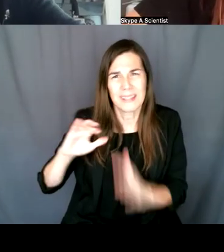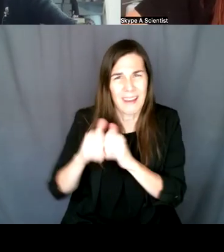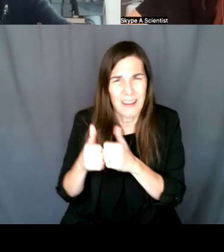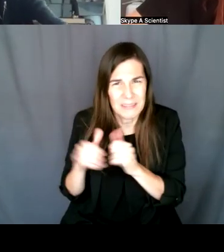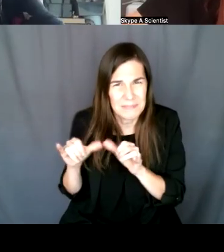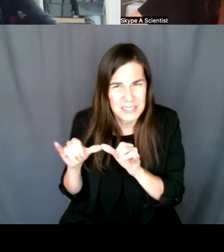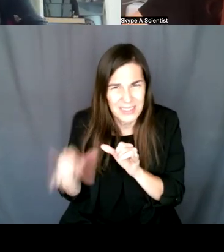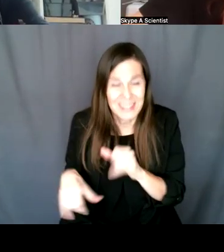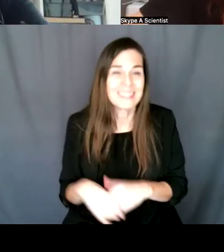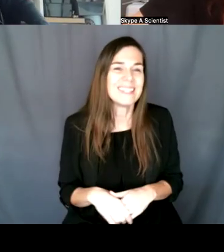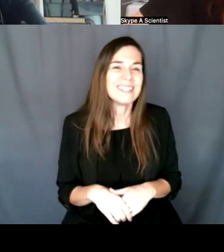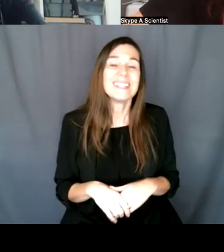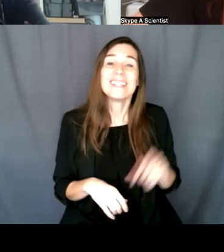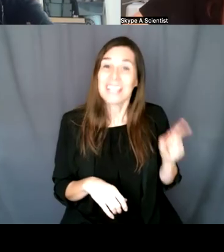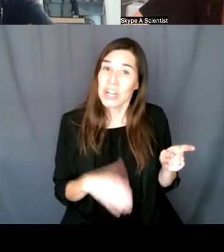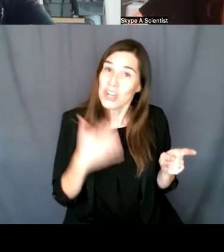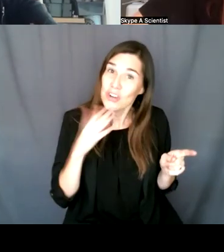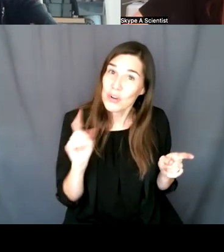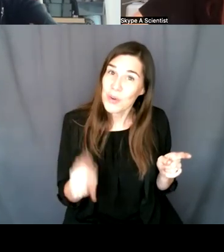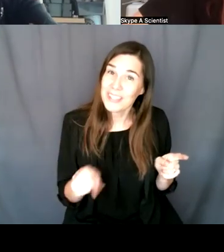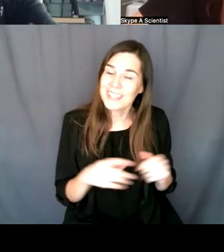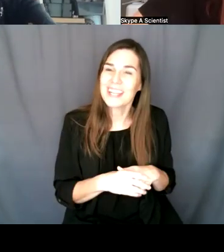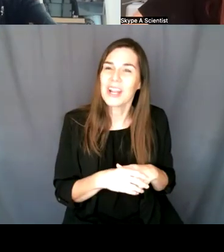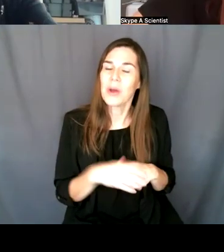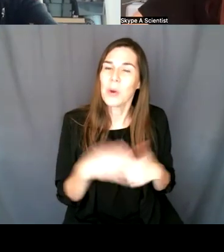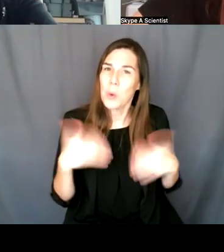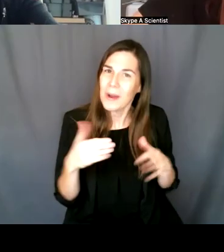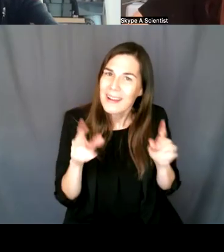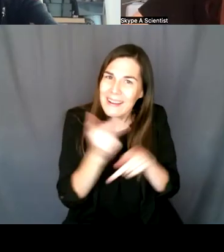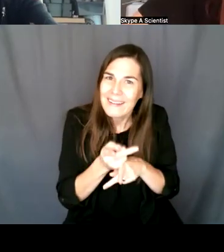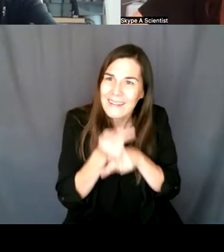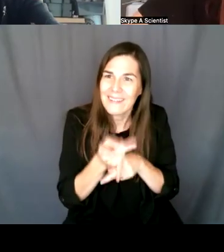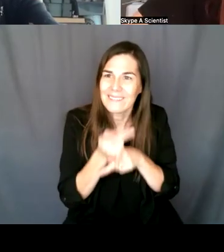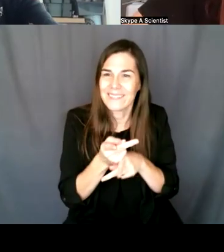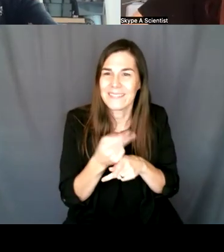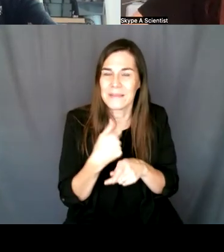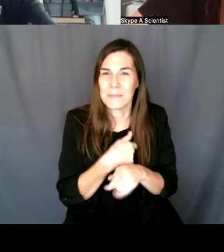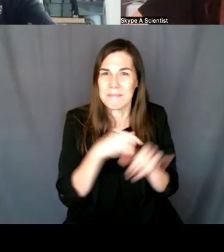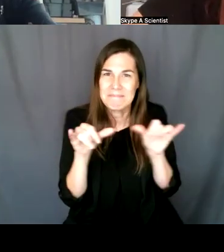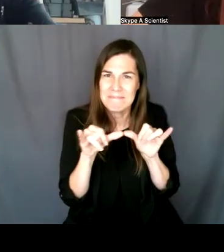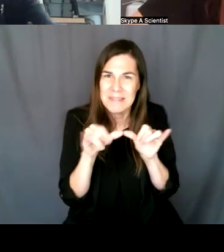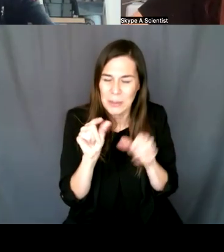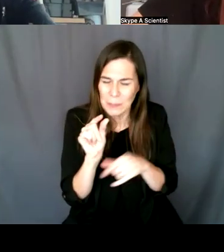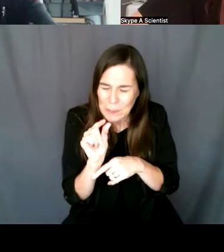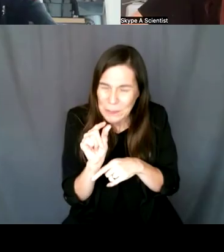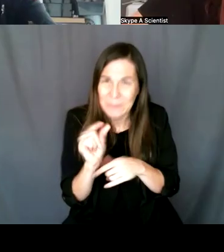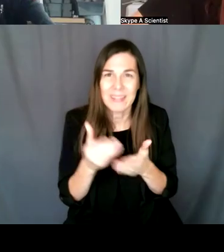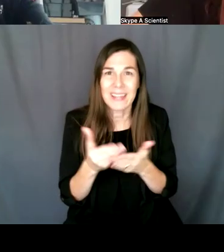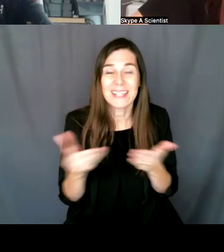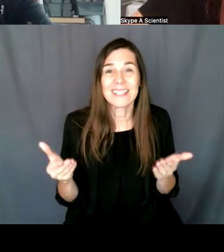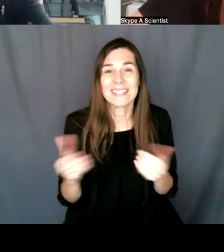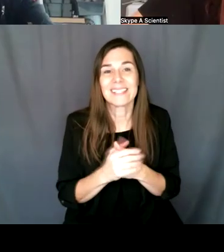carefully. So there's a couple different ways that we can measure really tiny things. If we're talking